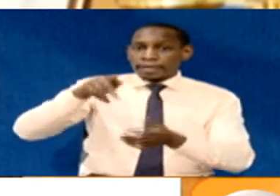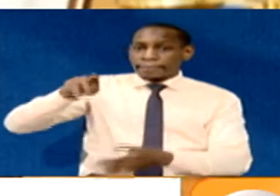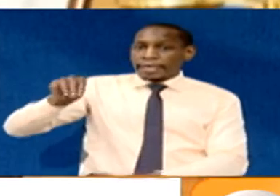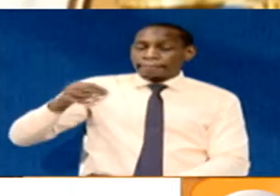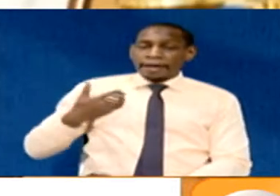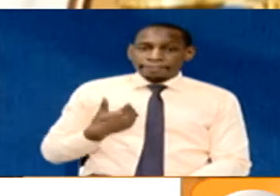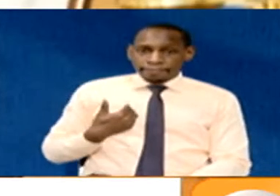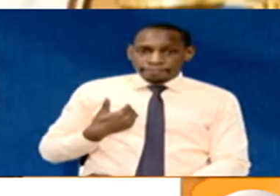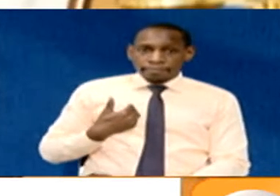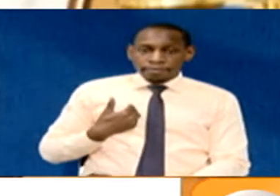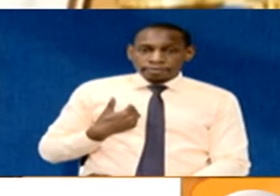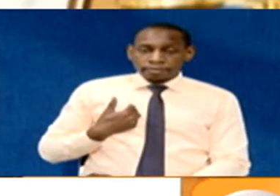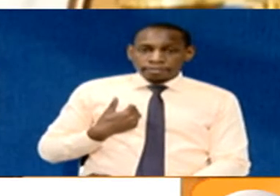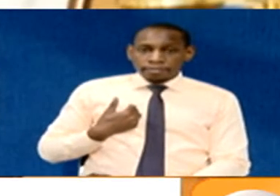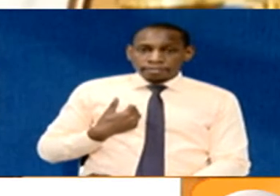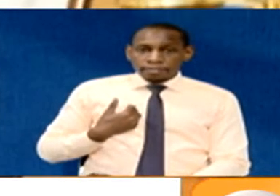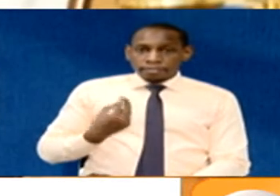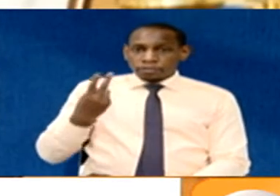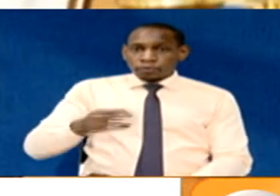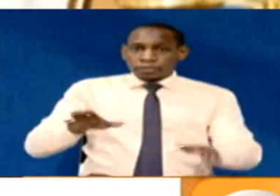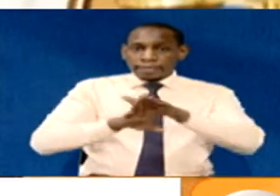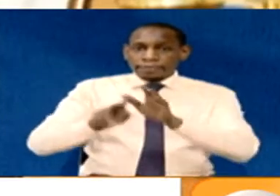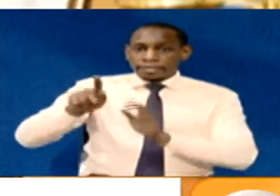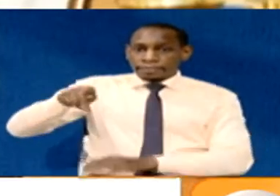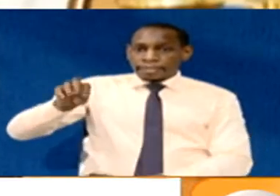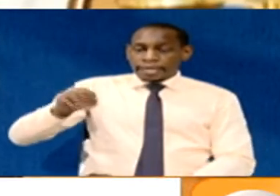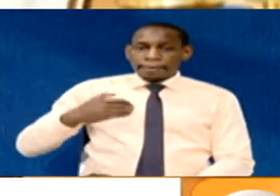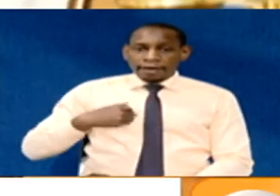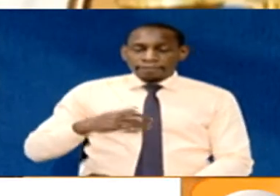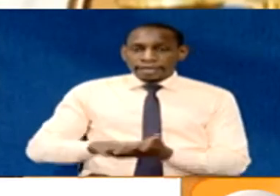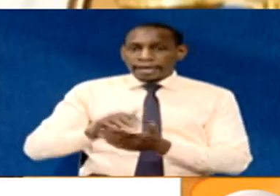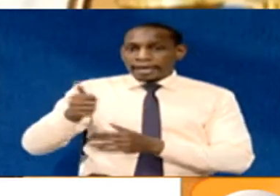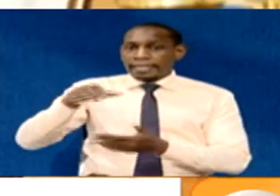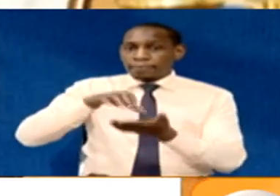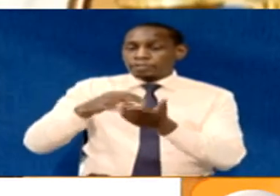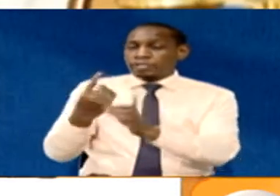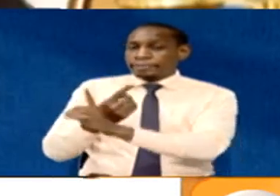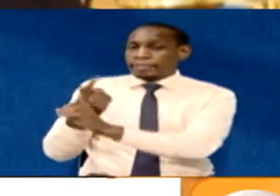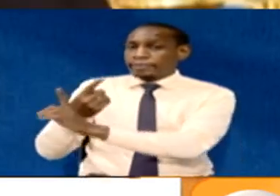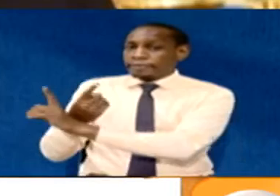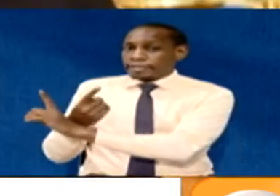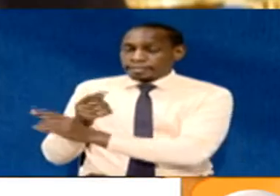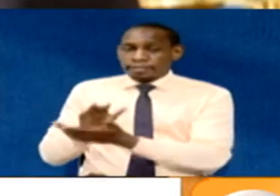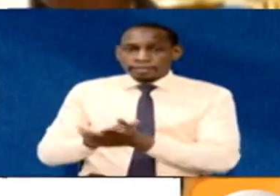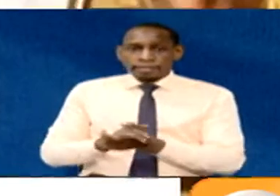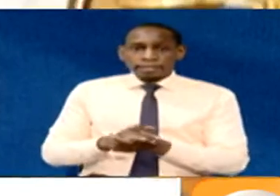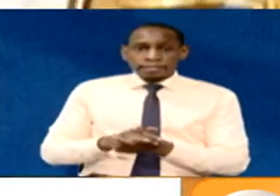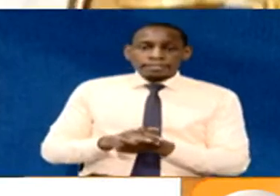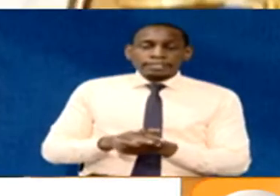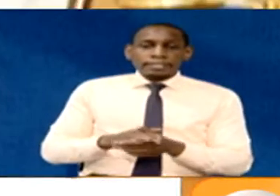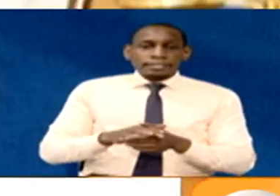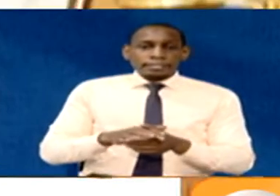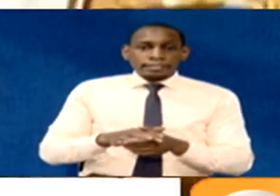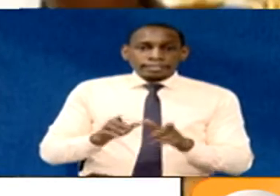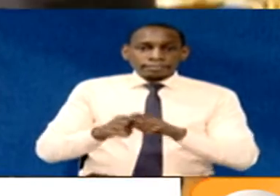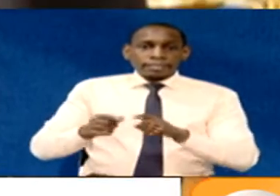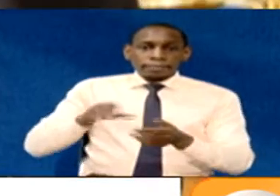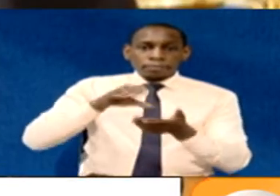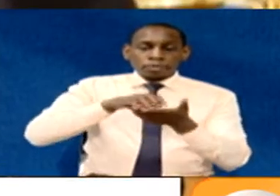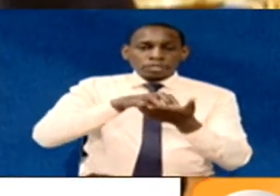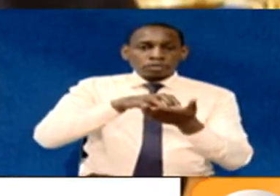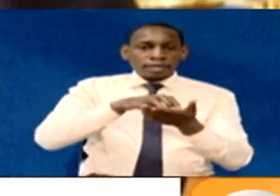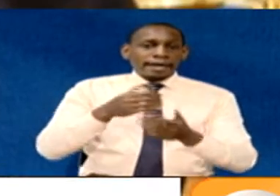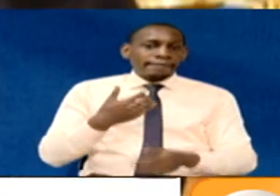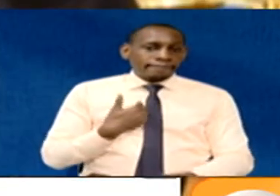minister, two deputy prime ministers and others and all that, mm-hmm. we will go back